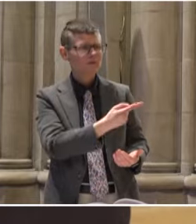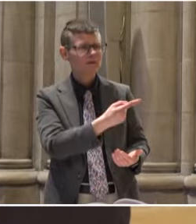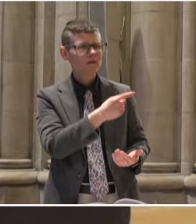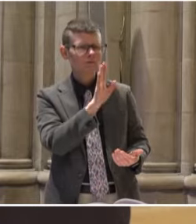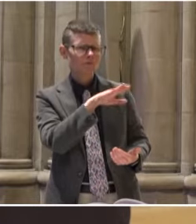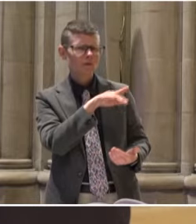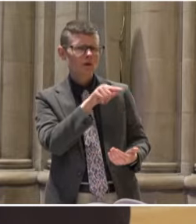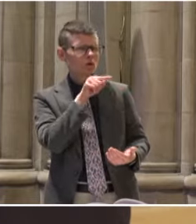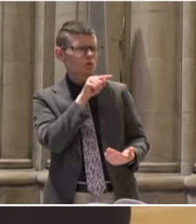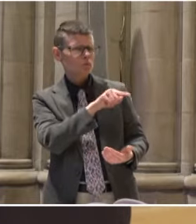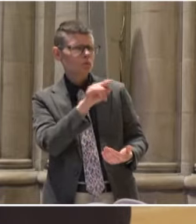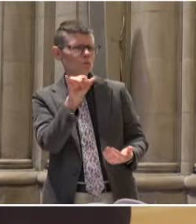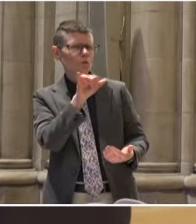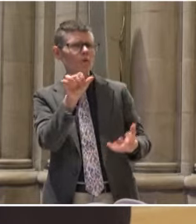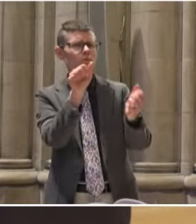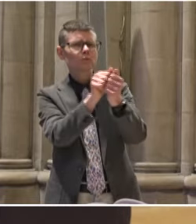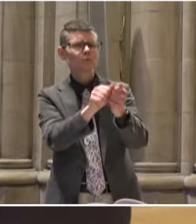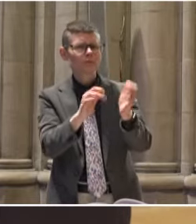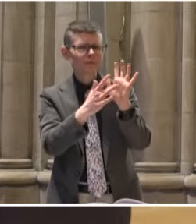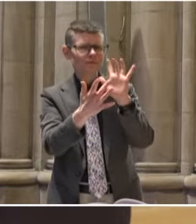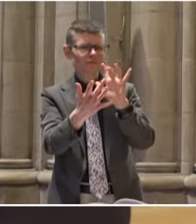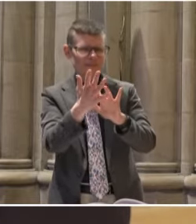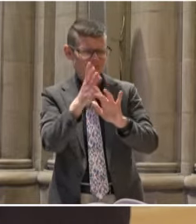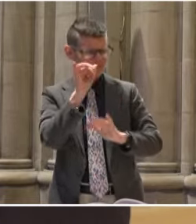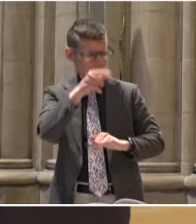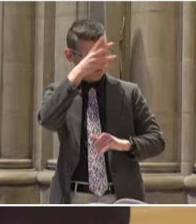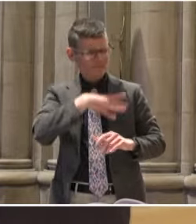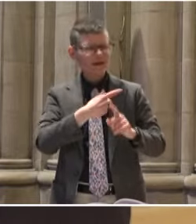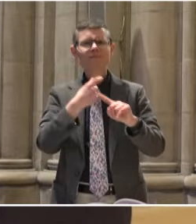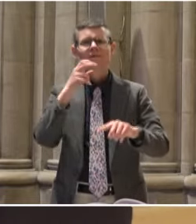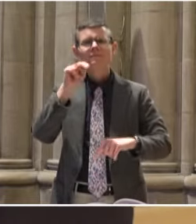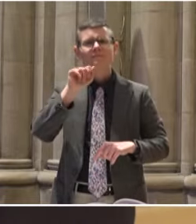"You also were with Jesus, the man from Nazareth."